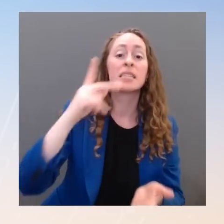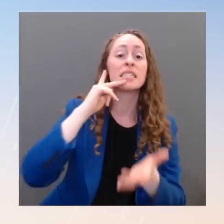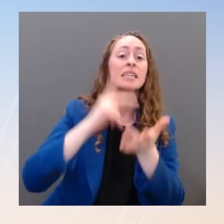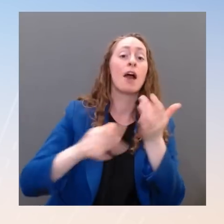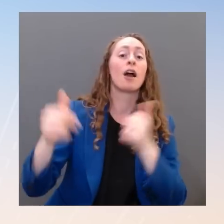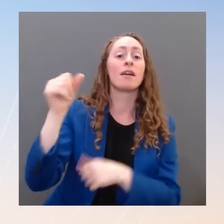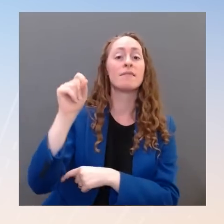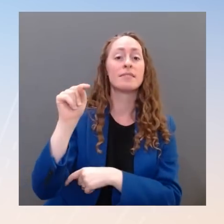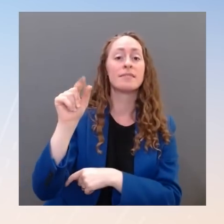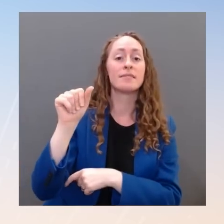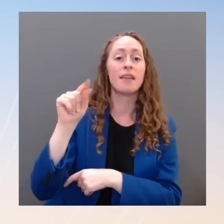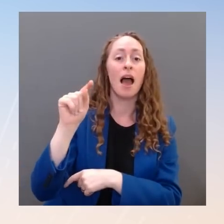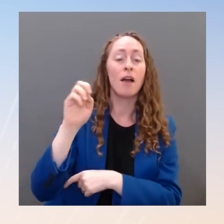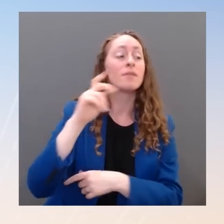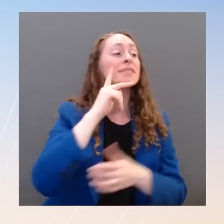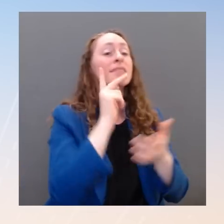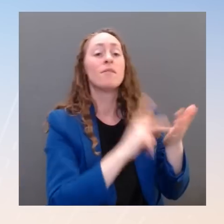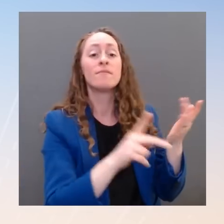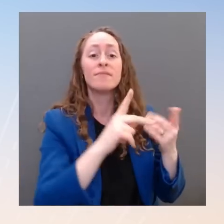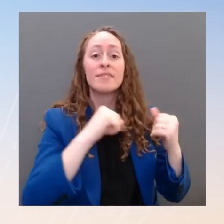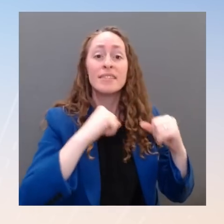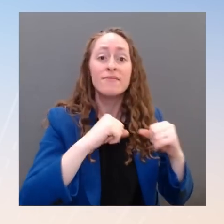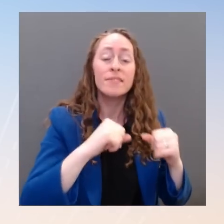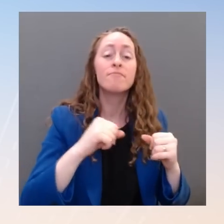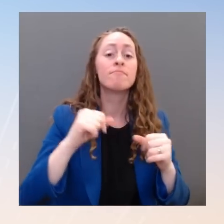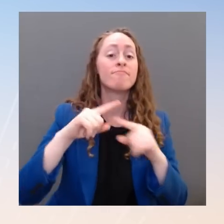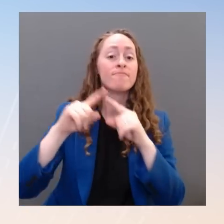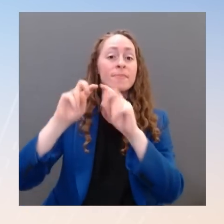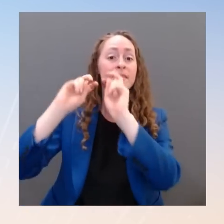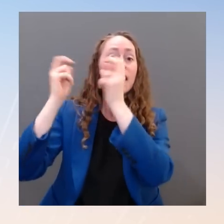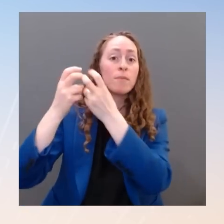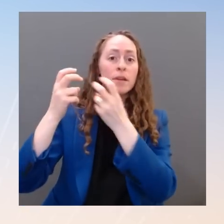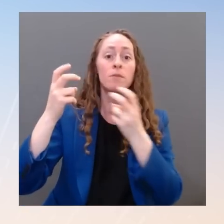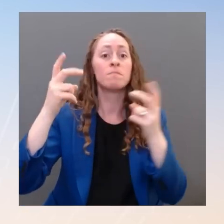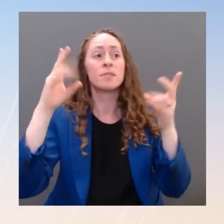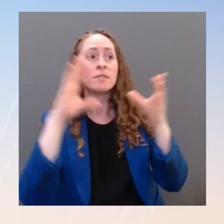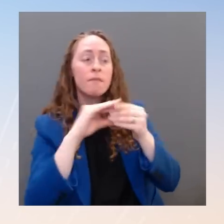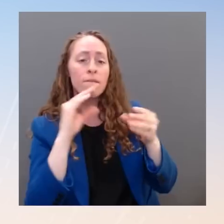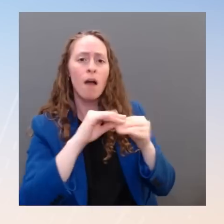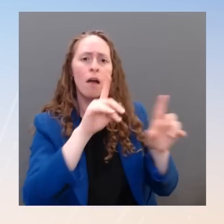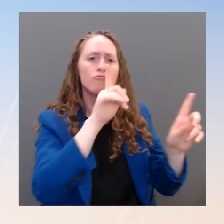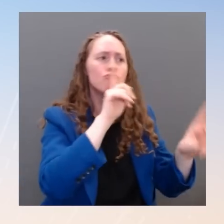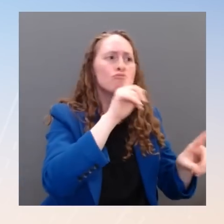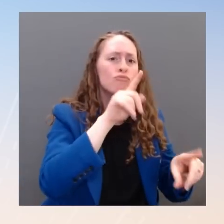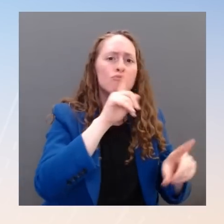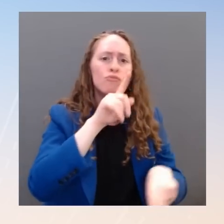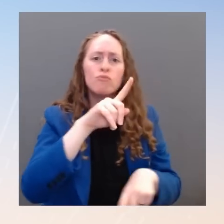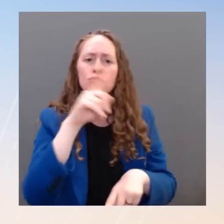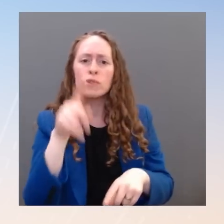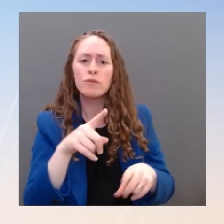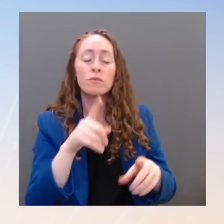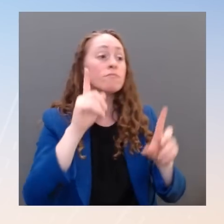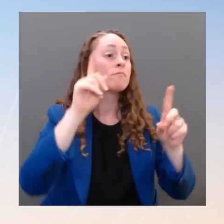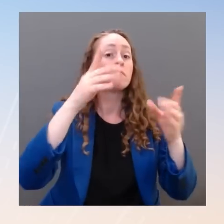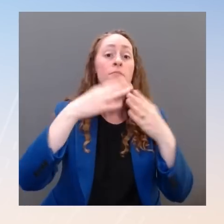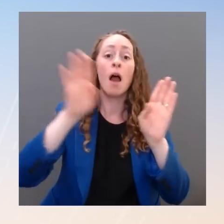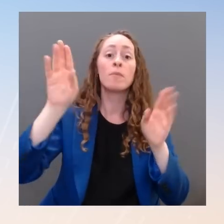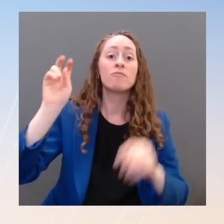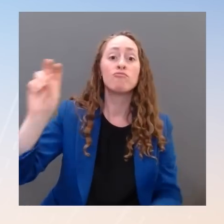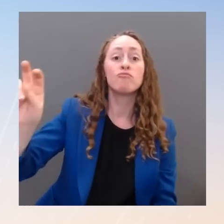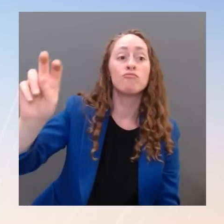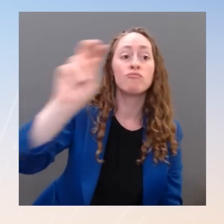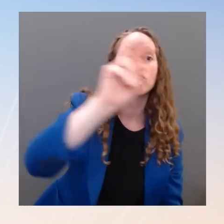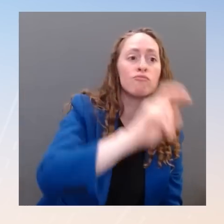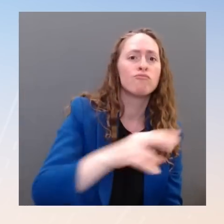speaking publicly, testifying, as many of them are, and speaking to it during testimony. And obviously, you noted the president's visit